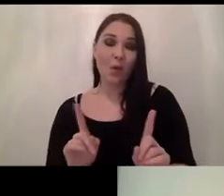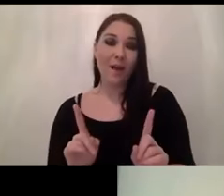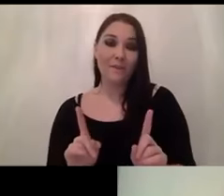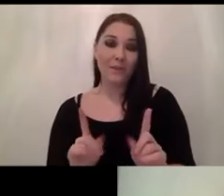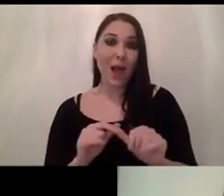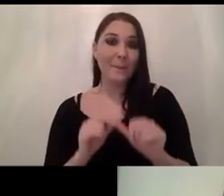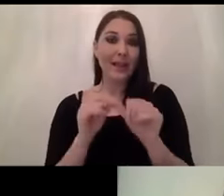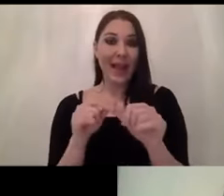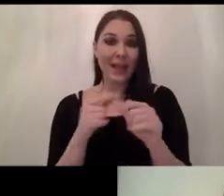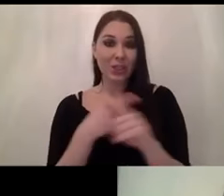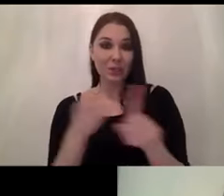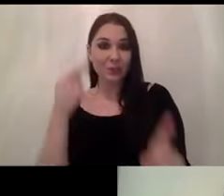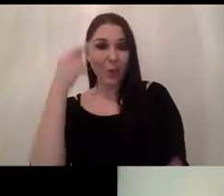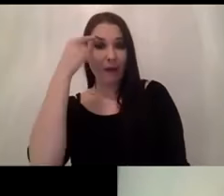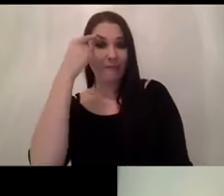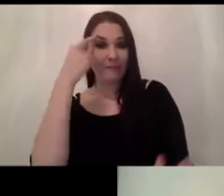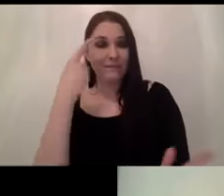mind.